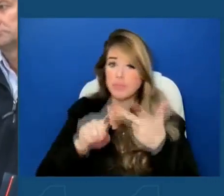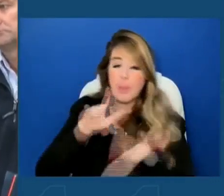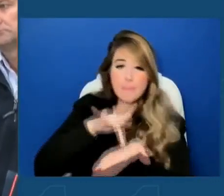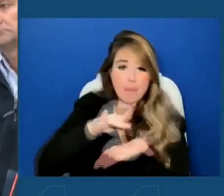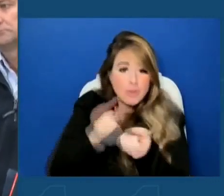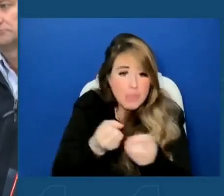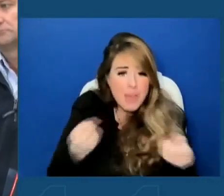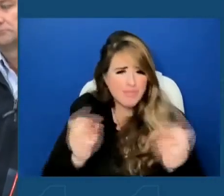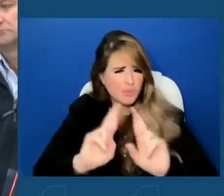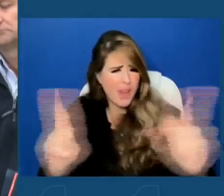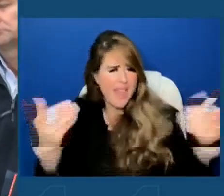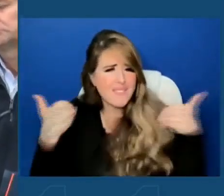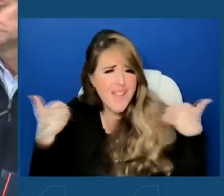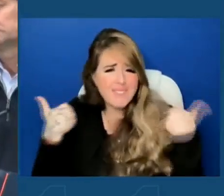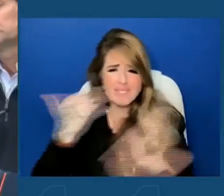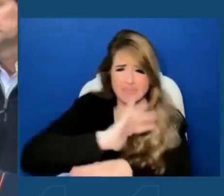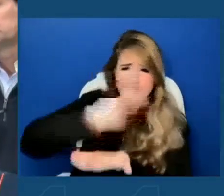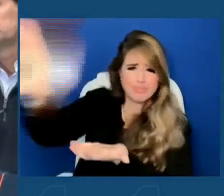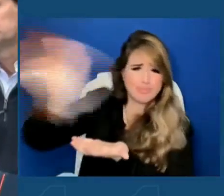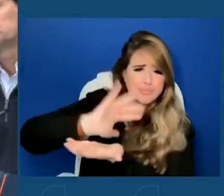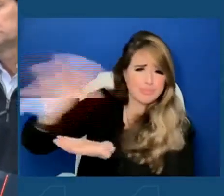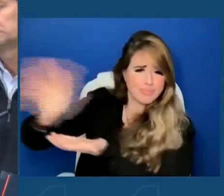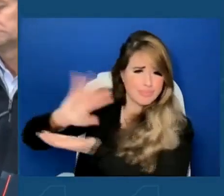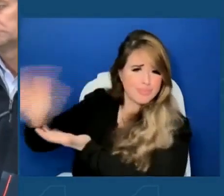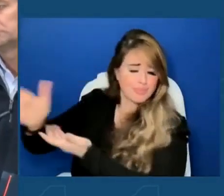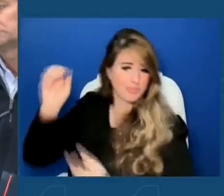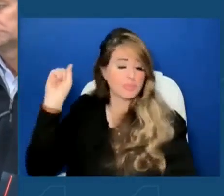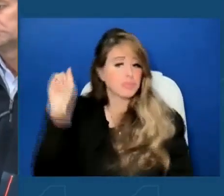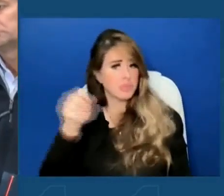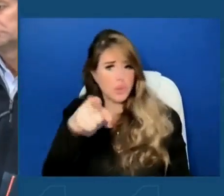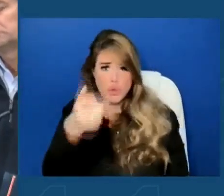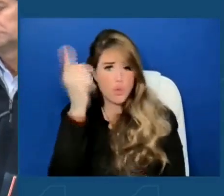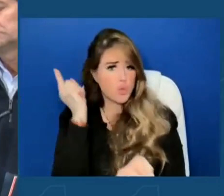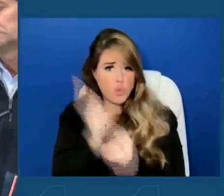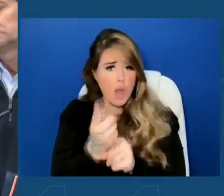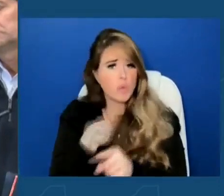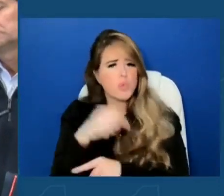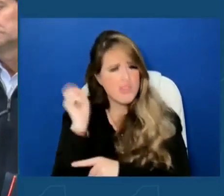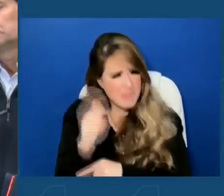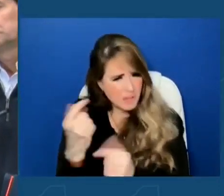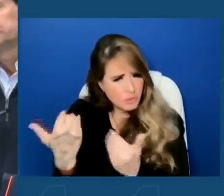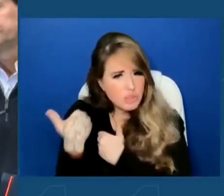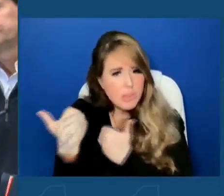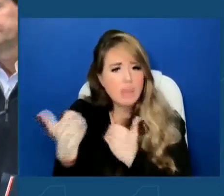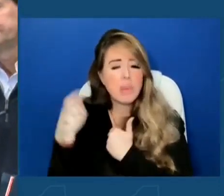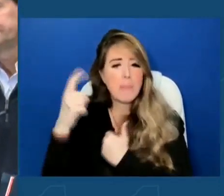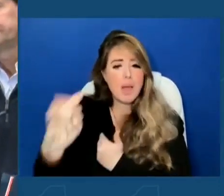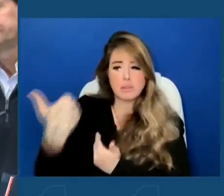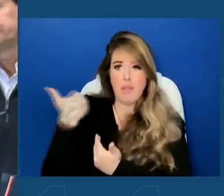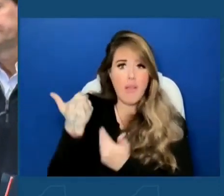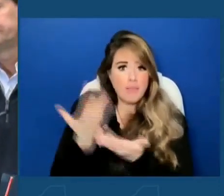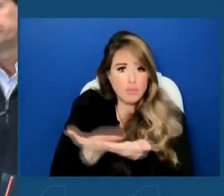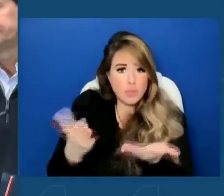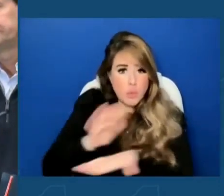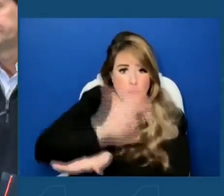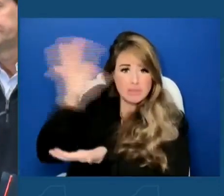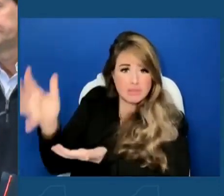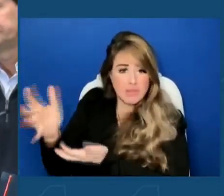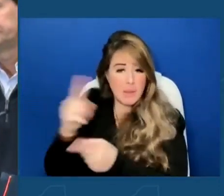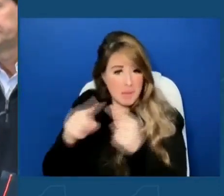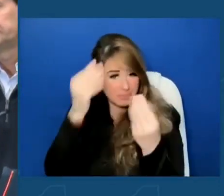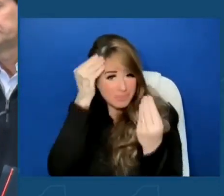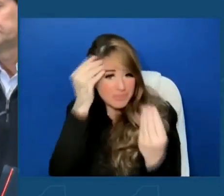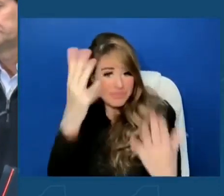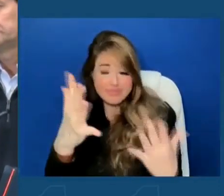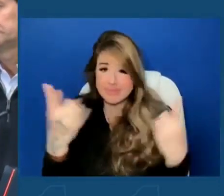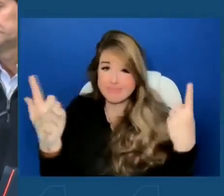absolutely right. We have a responsibility to have all these resources on hand. But when Mother Nature is literally shuts down